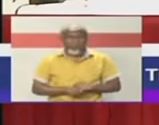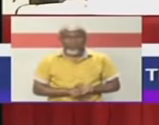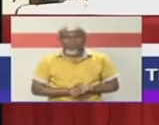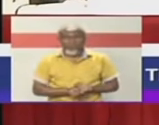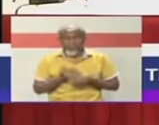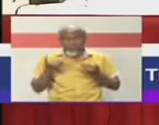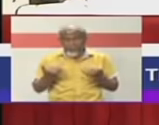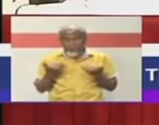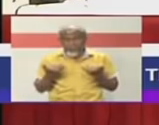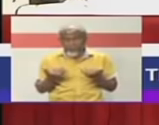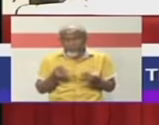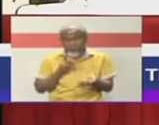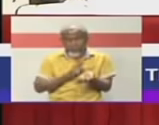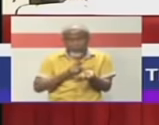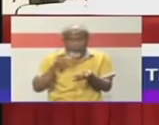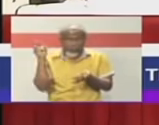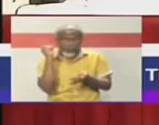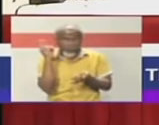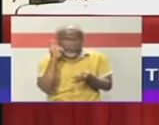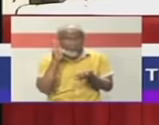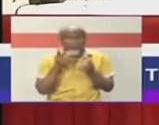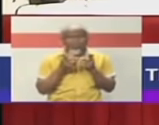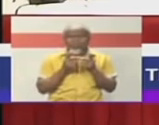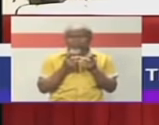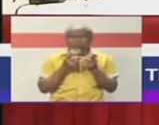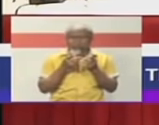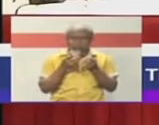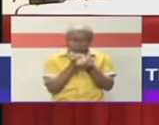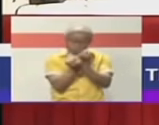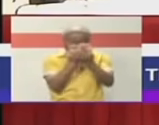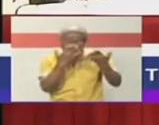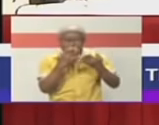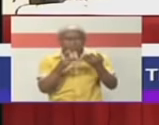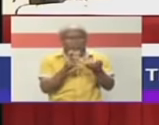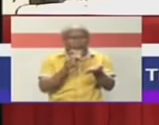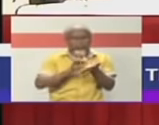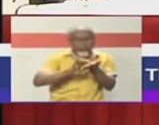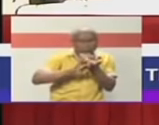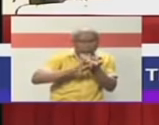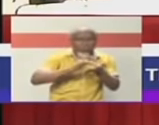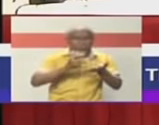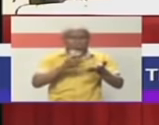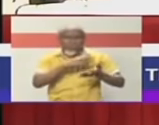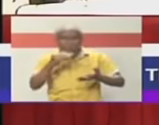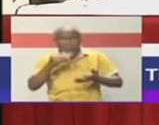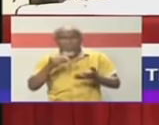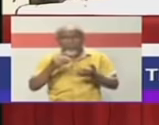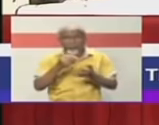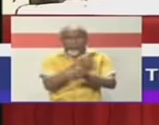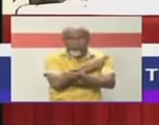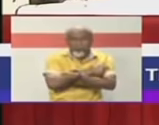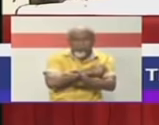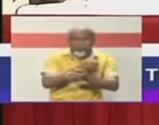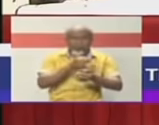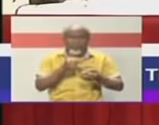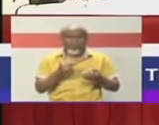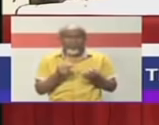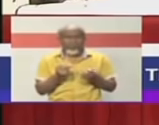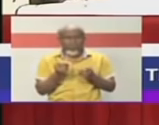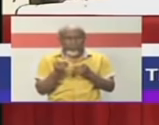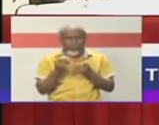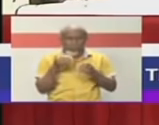latest clinical and hospital occupancy updates. Dr. Richards, good morning. Good morning. Thank you, Al, Honourable Minister,